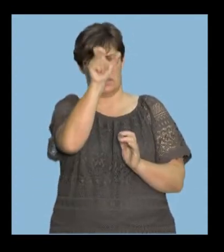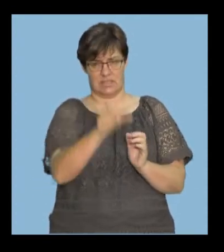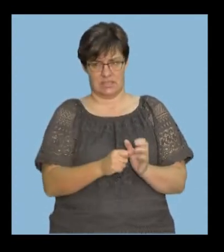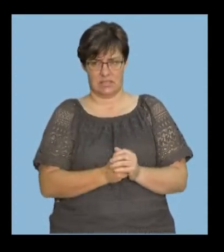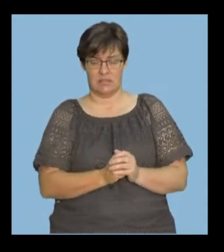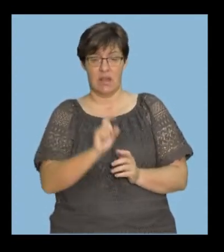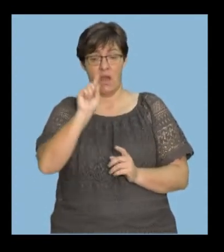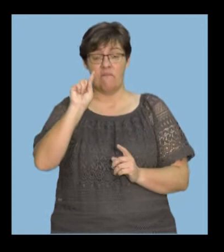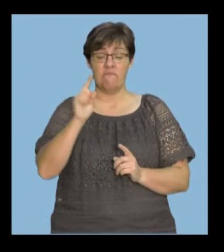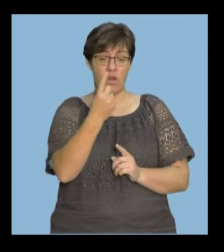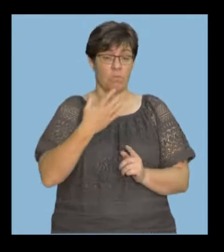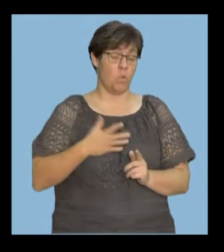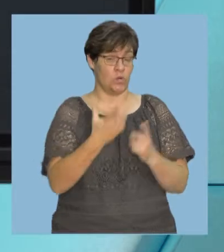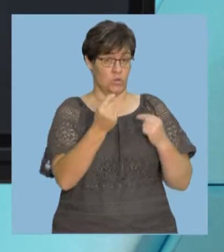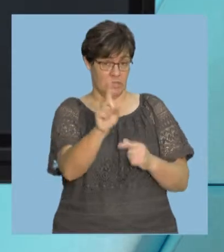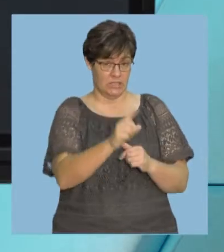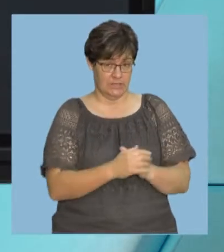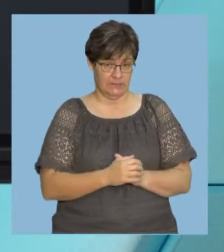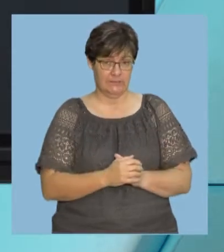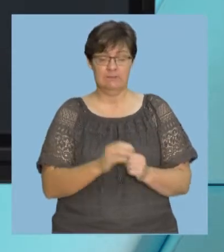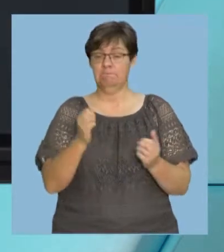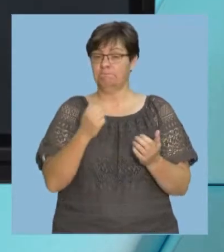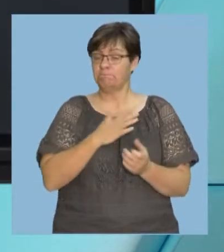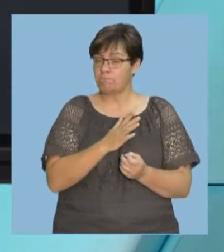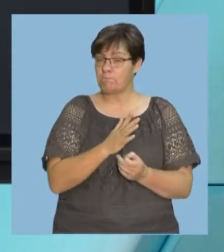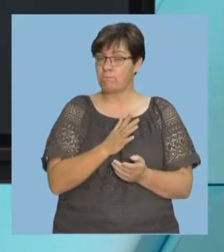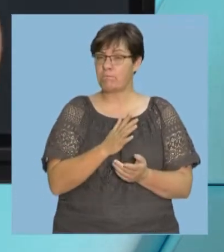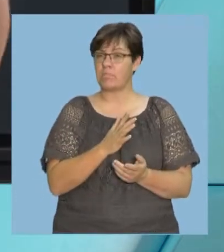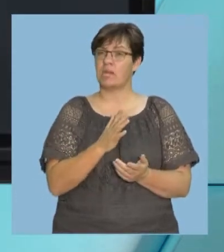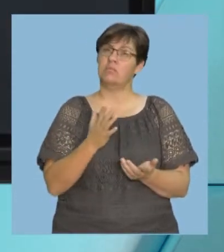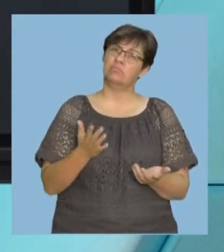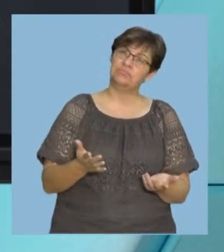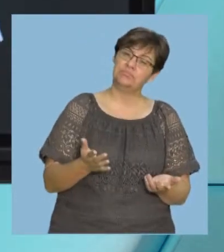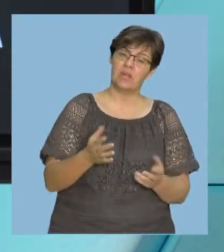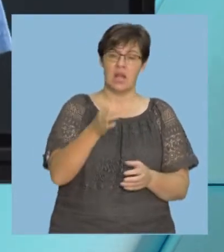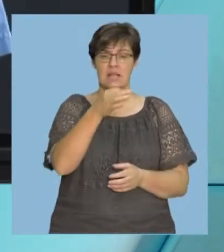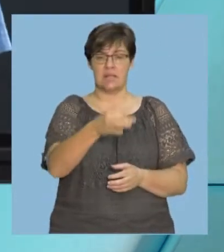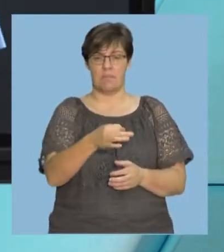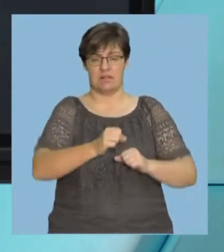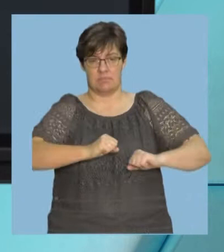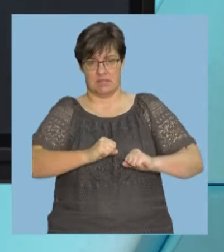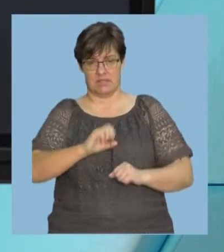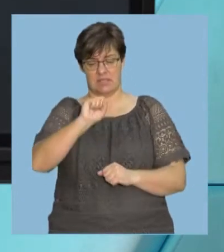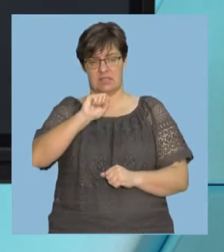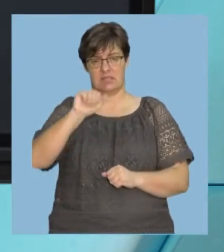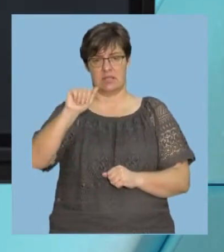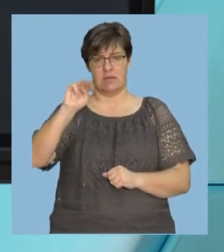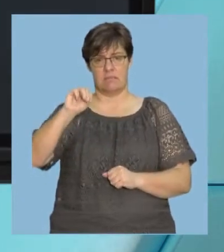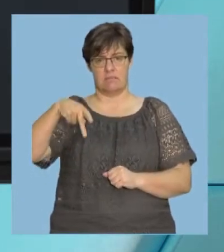the first thing that I want to do is I want to talk to you about what is the sample space.